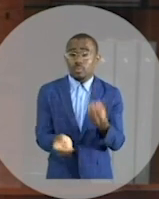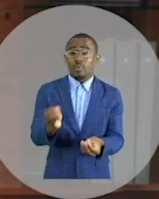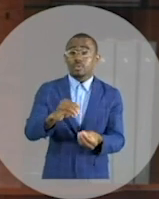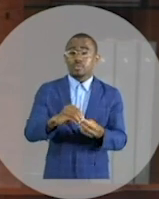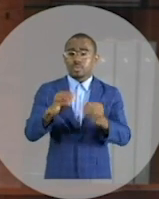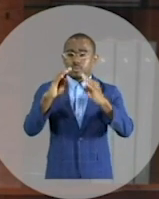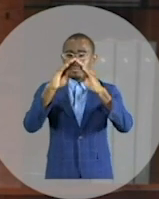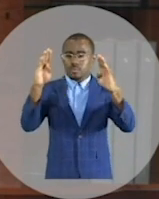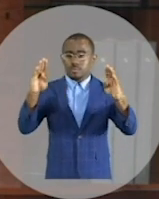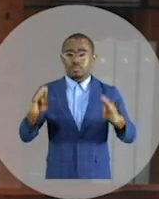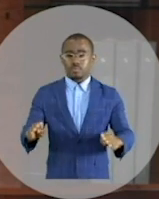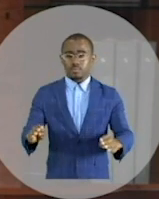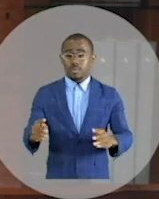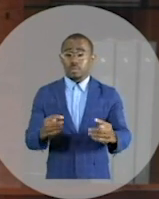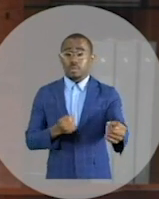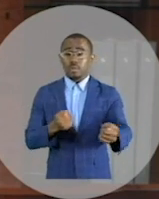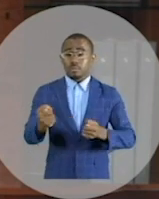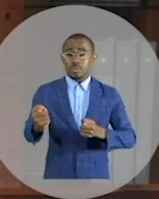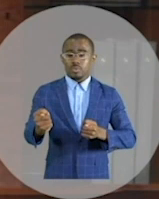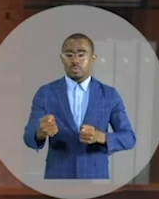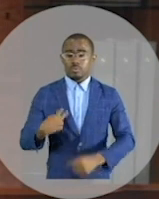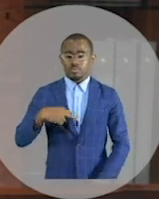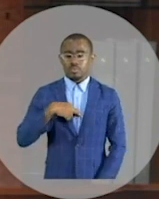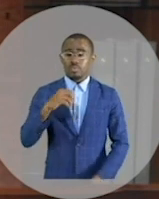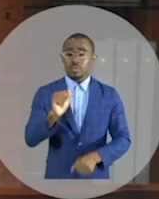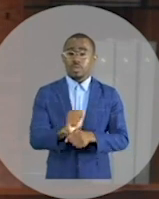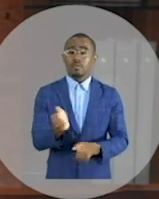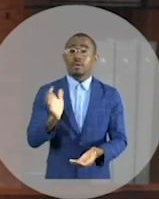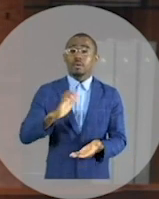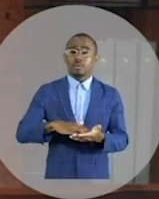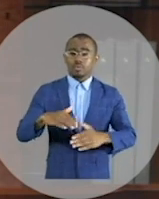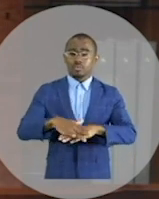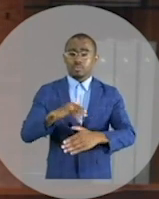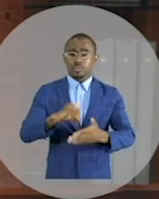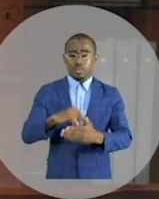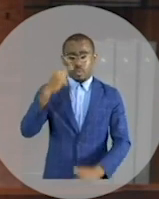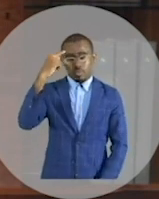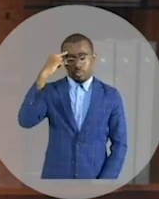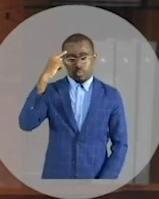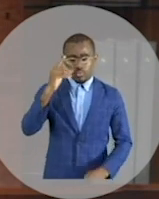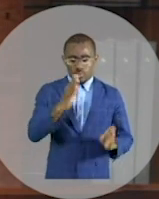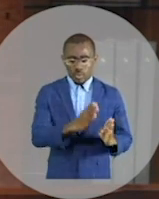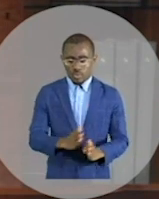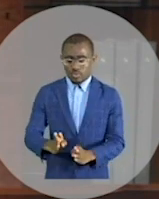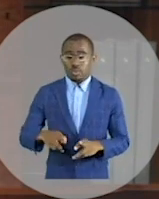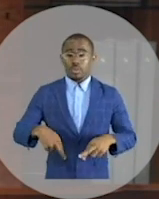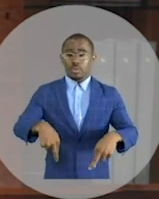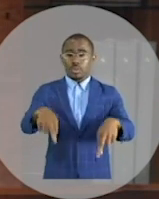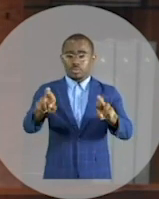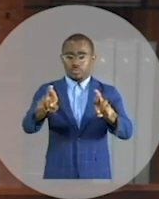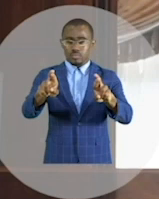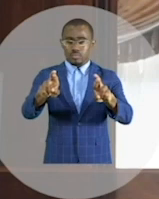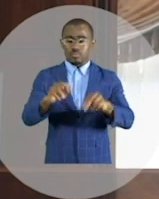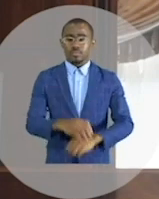road network, the water and electricity distribution system, and the fight against